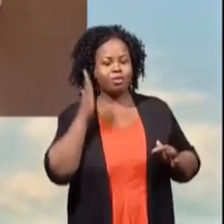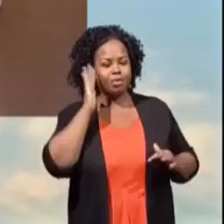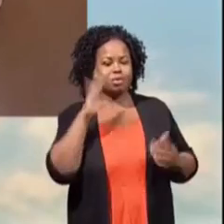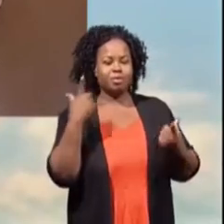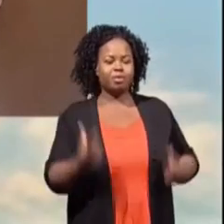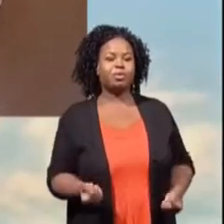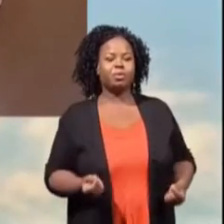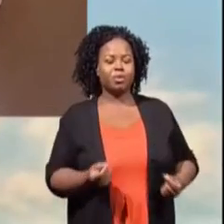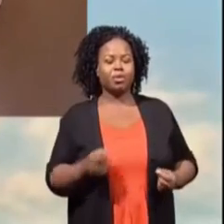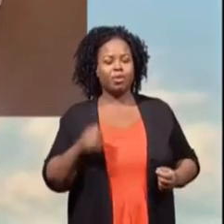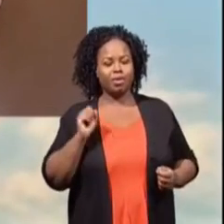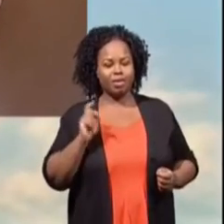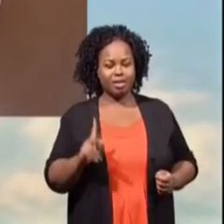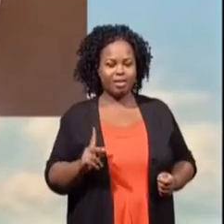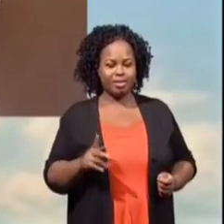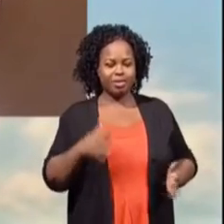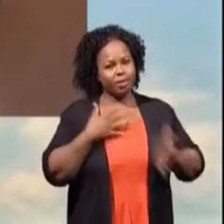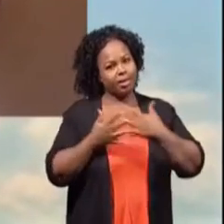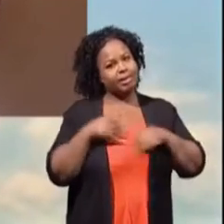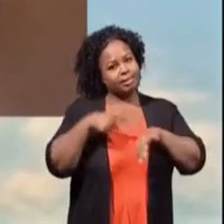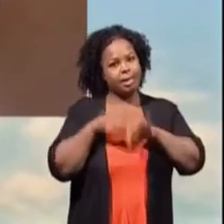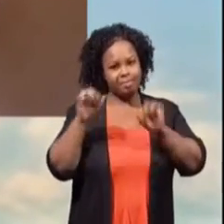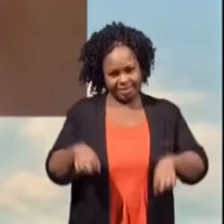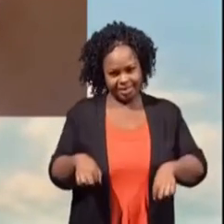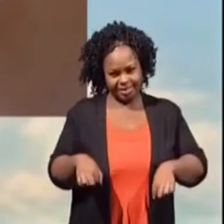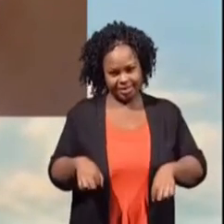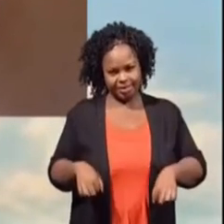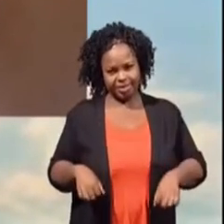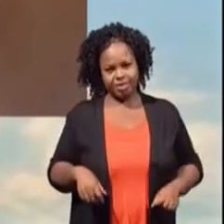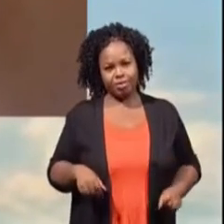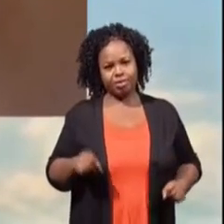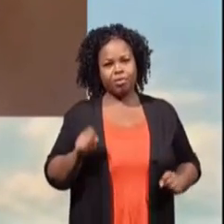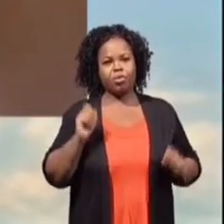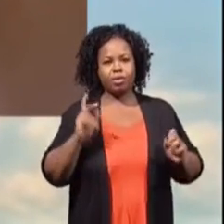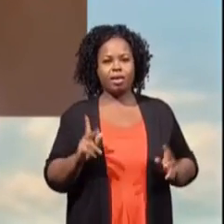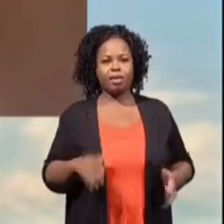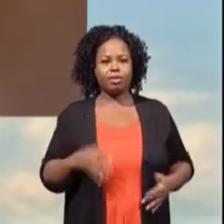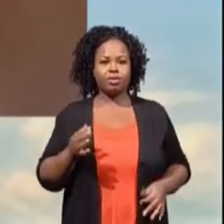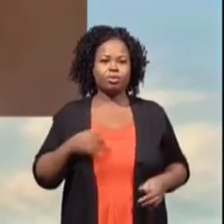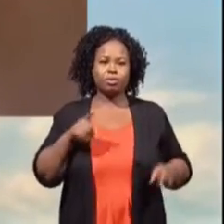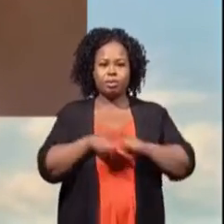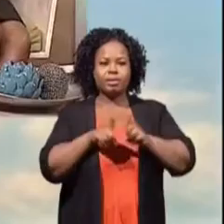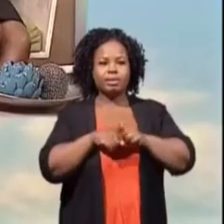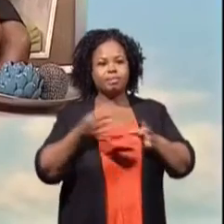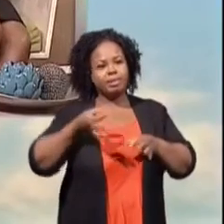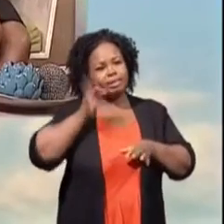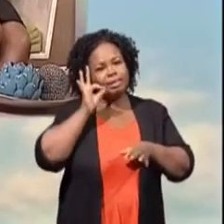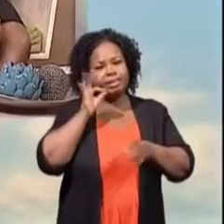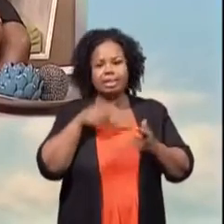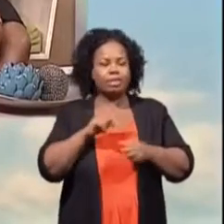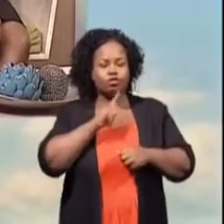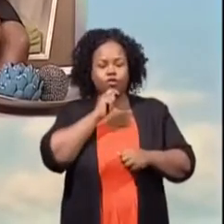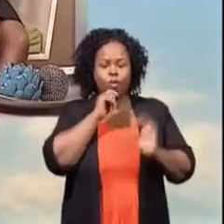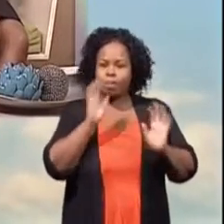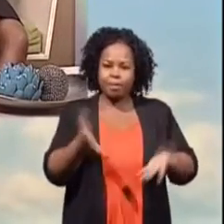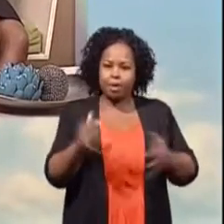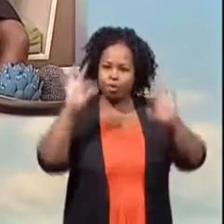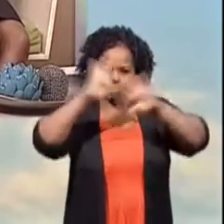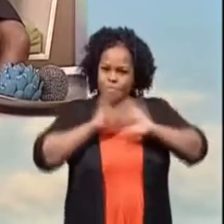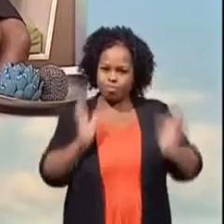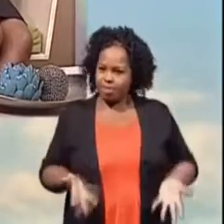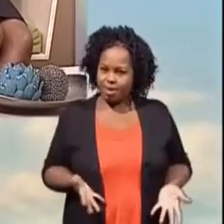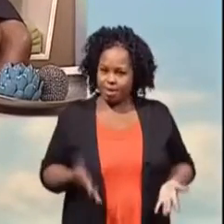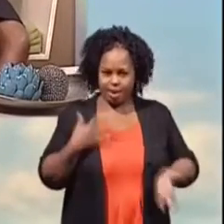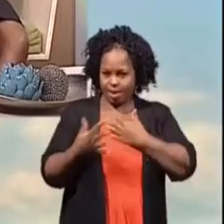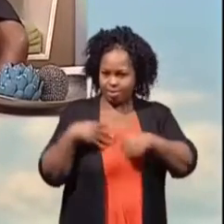ayakuzwa as I said ukuthi anytime is tea time angithi ithi uphuza ebusuku uphuza nasemini absolutely